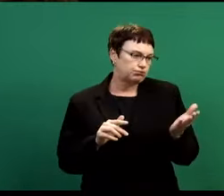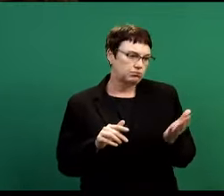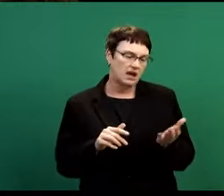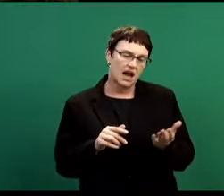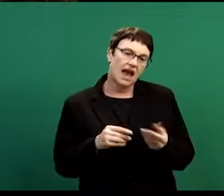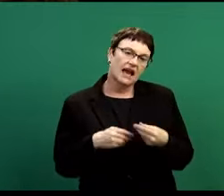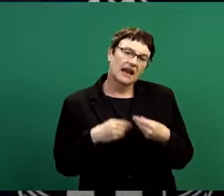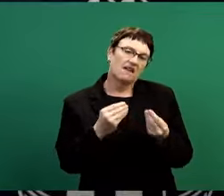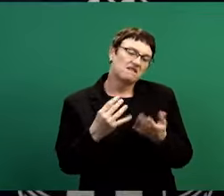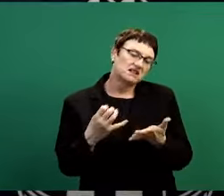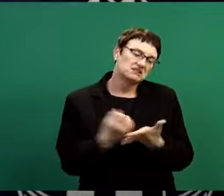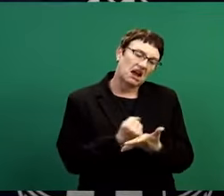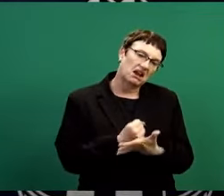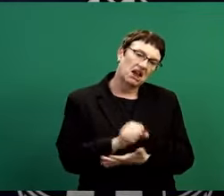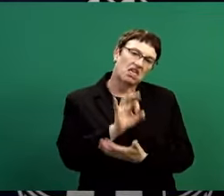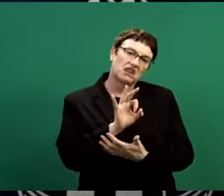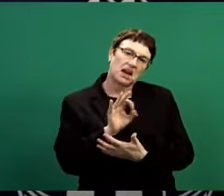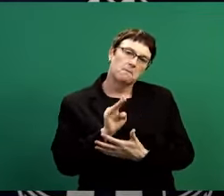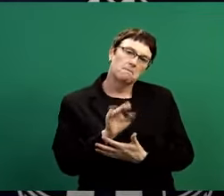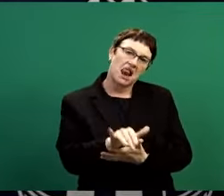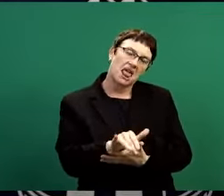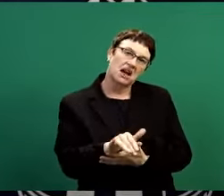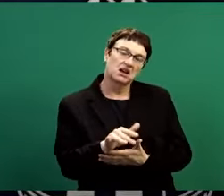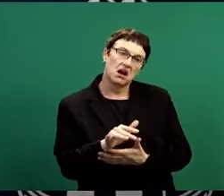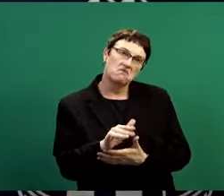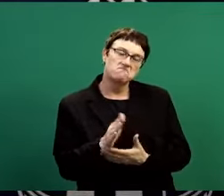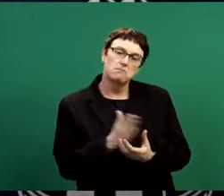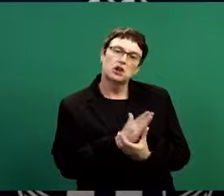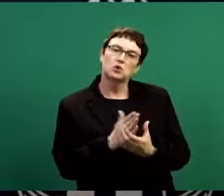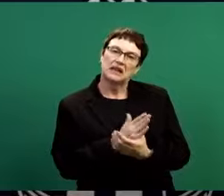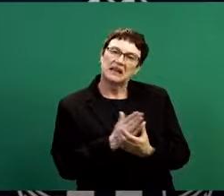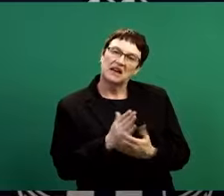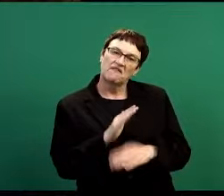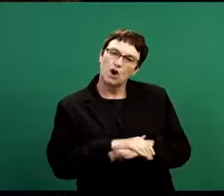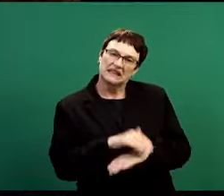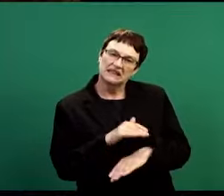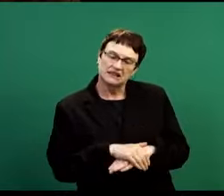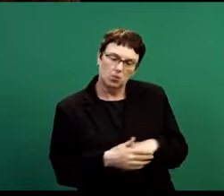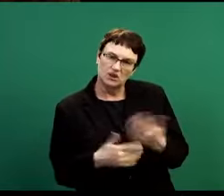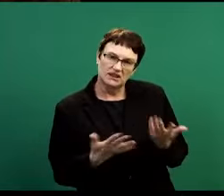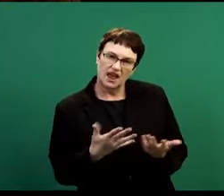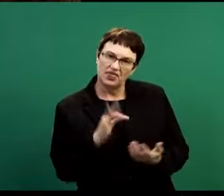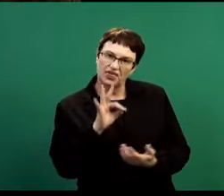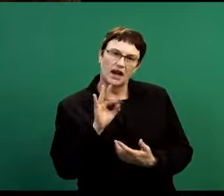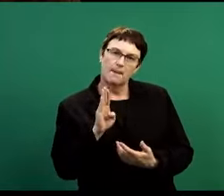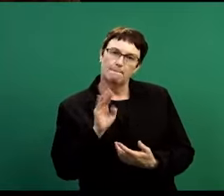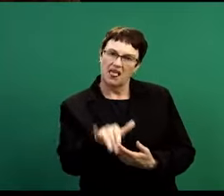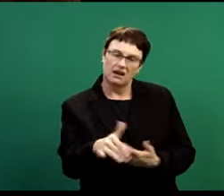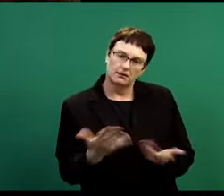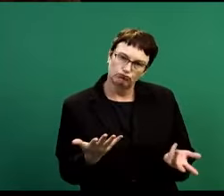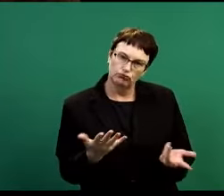rents, 3 billion rents. Okay. You got that? Current amount, 497 billion.